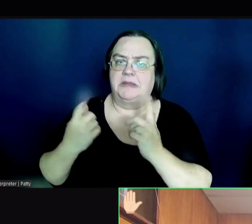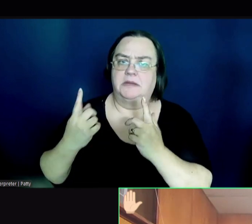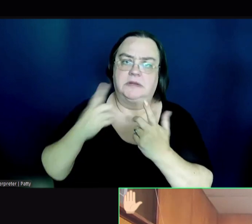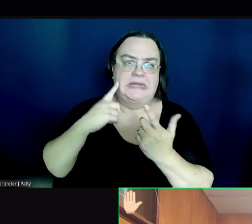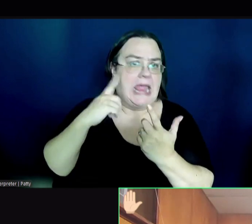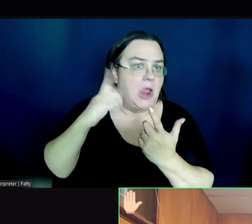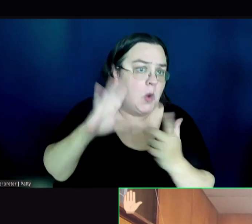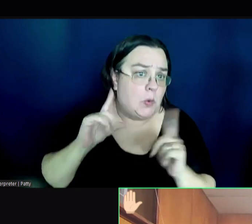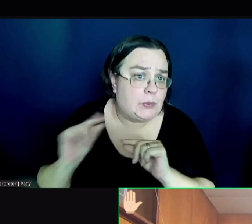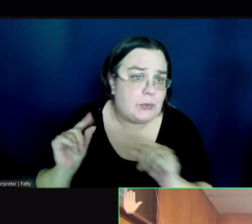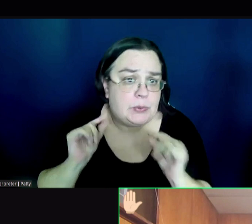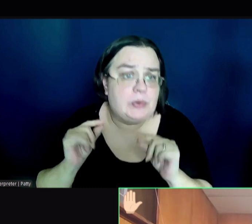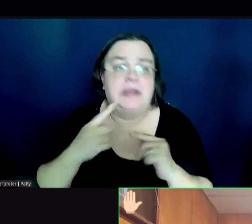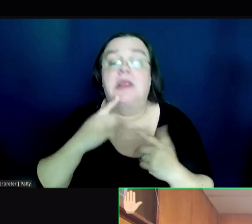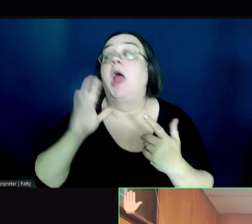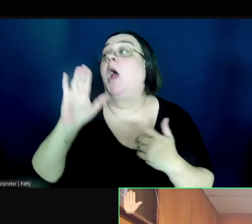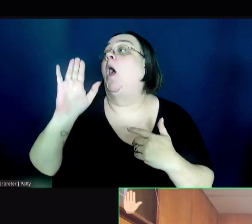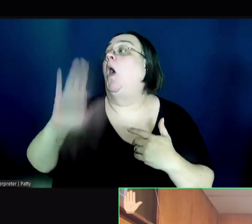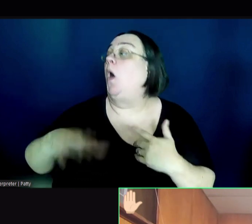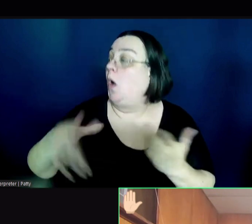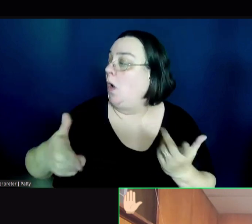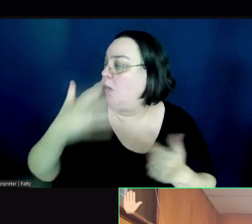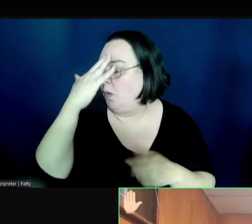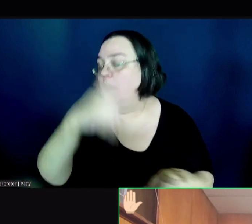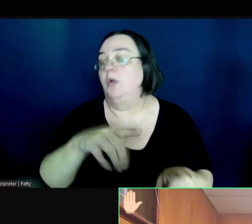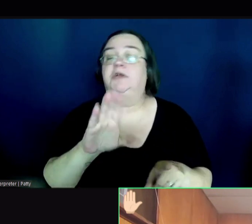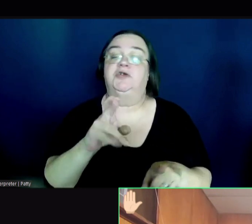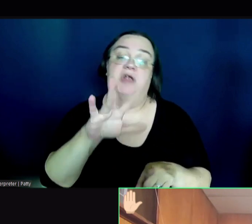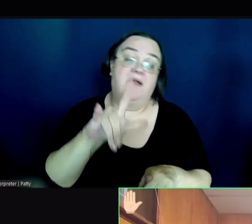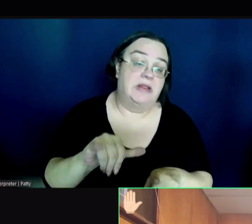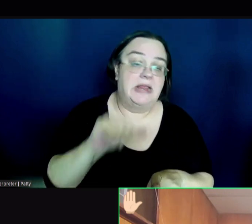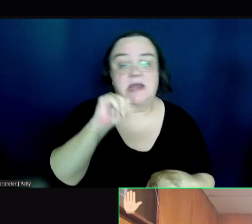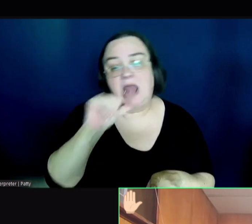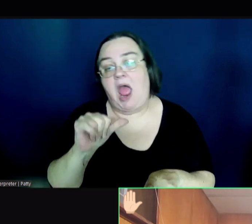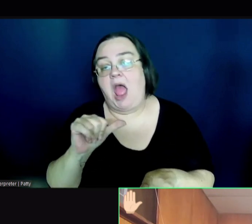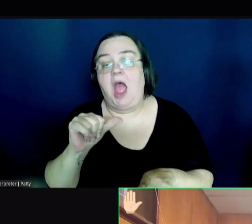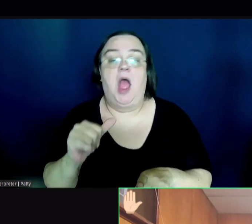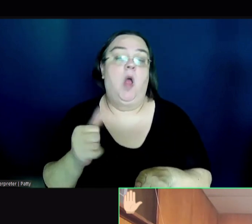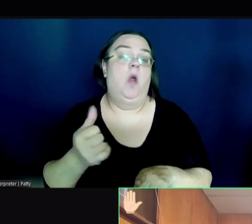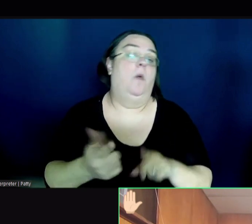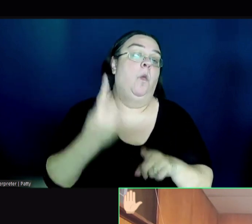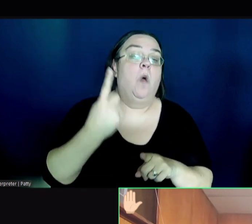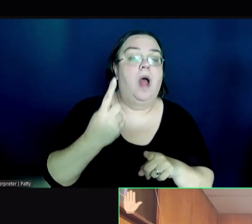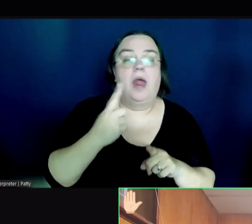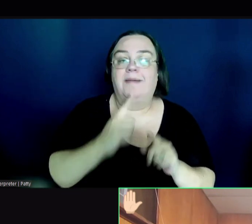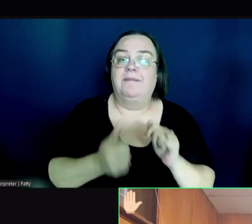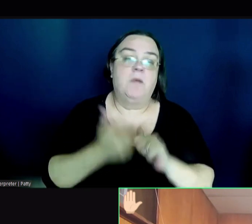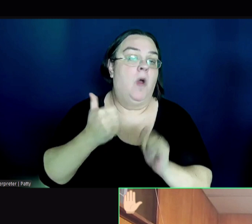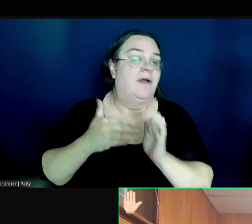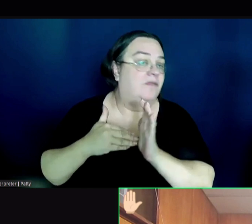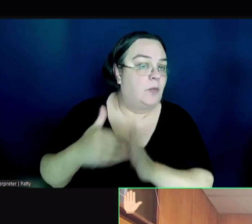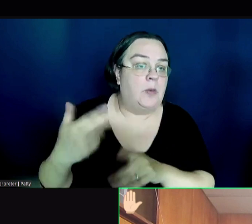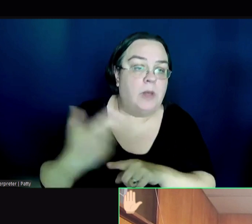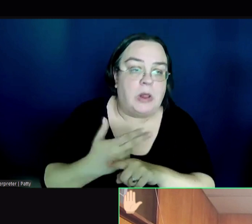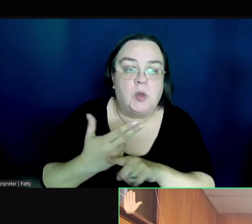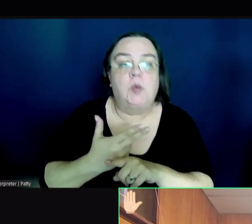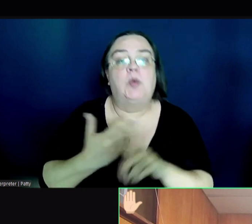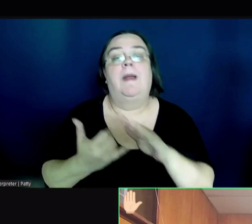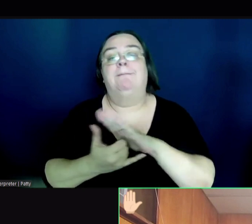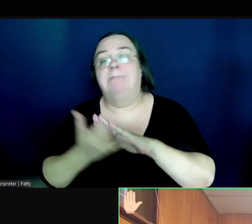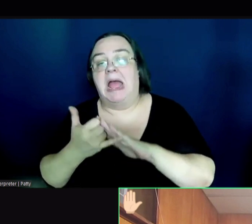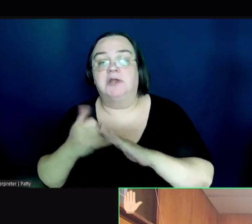saying, "Oh, Cheverly is not one of the most frequently used metro stations in